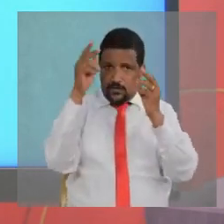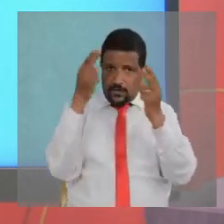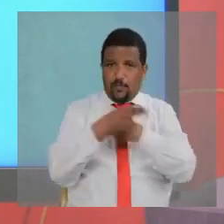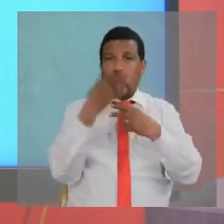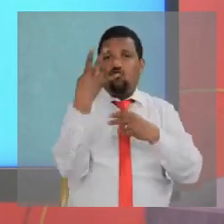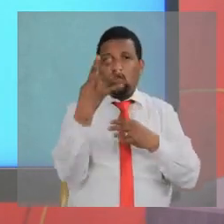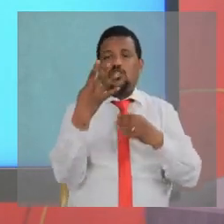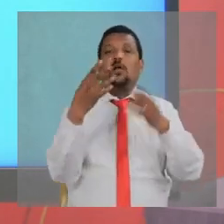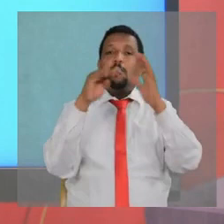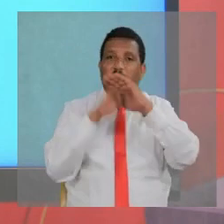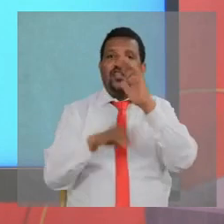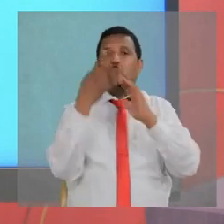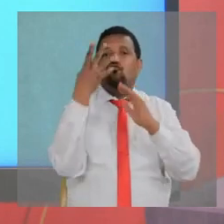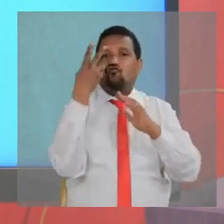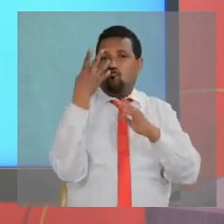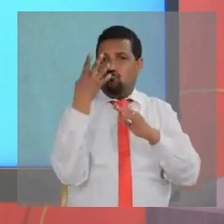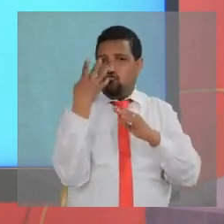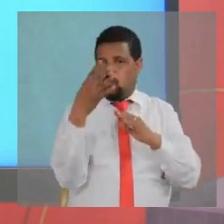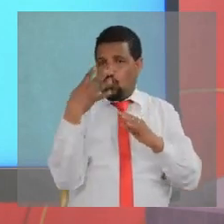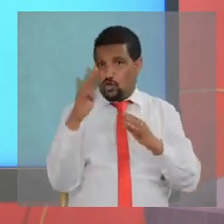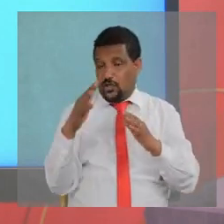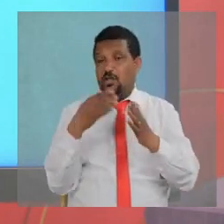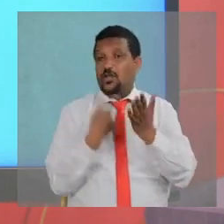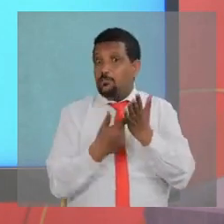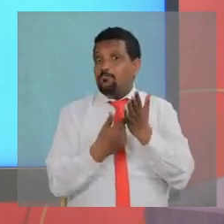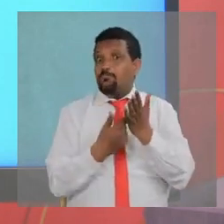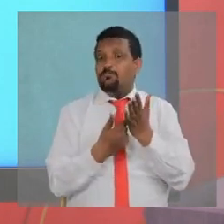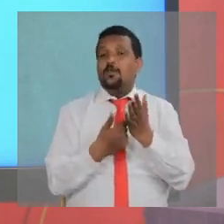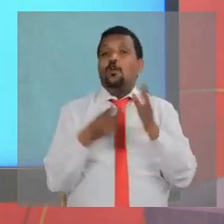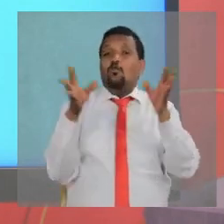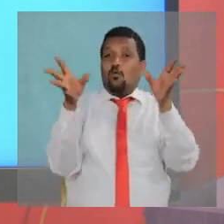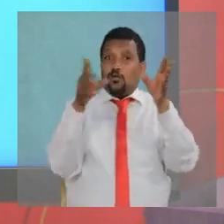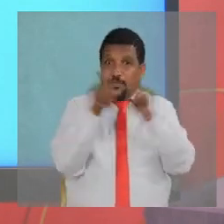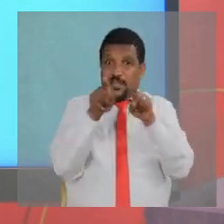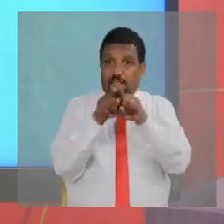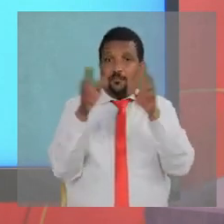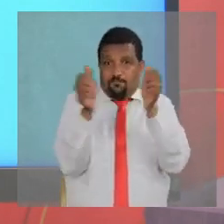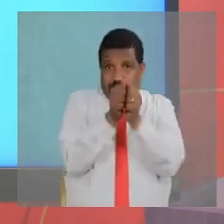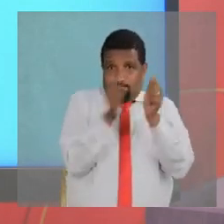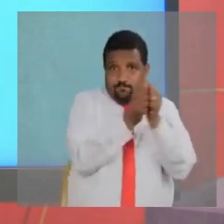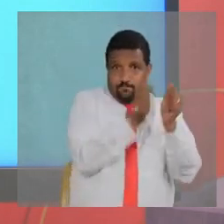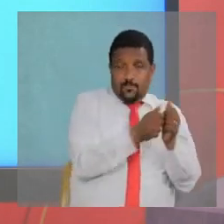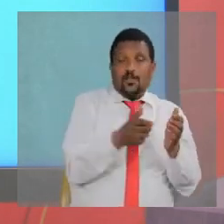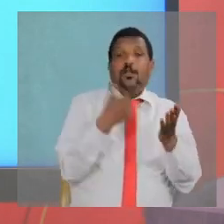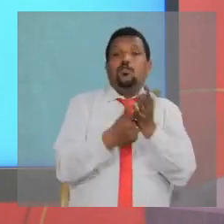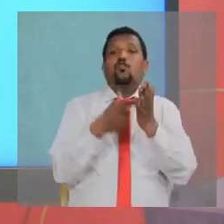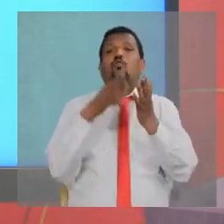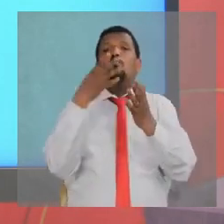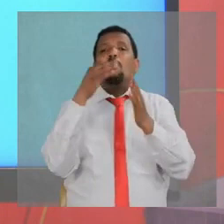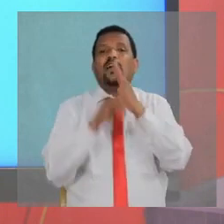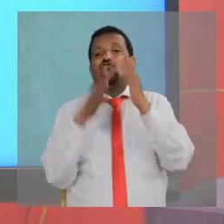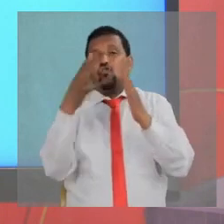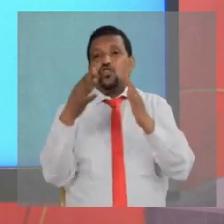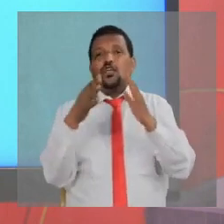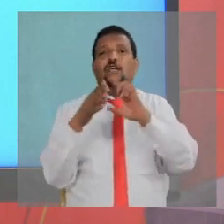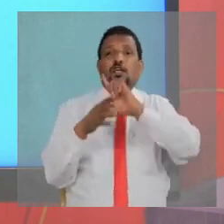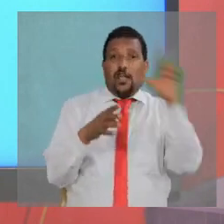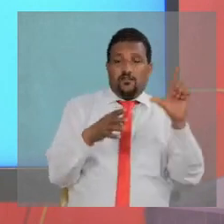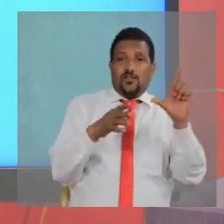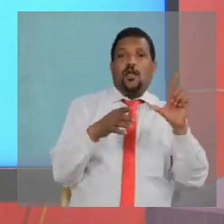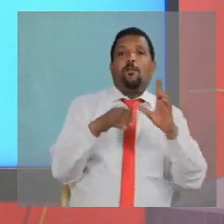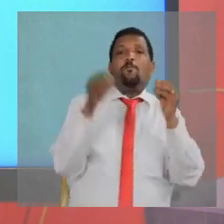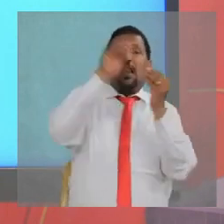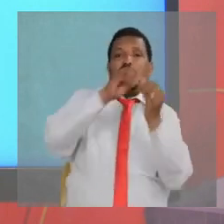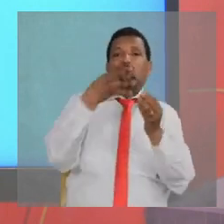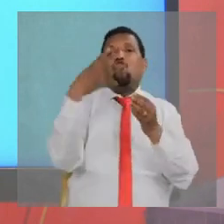40 plus b. And then when we collect like terms together, when we put this minus 40 to the left, we get plus